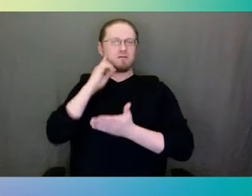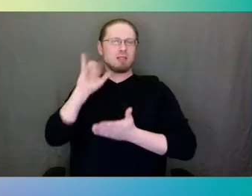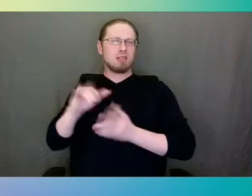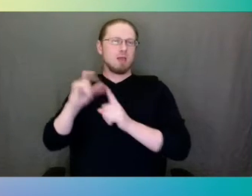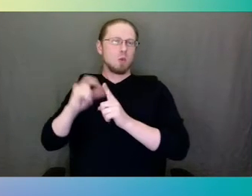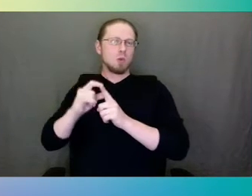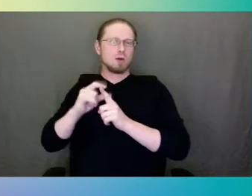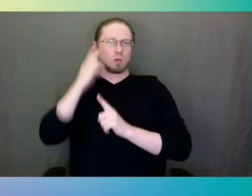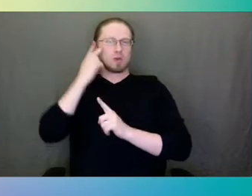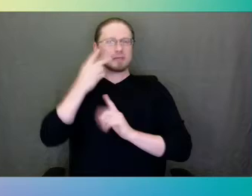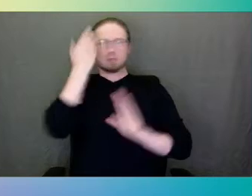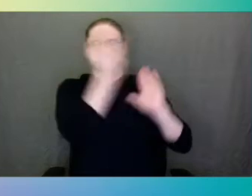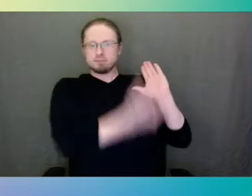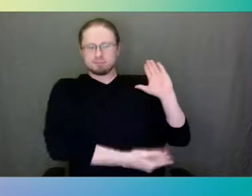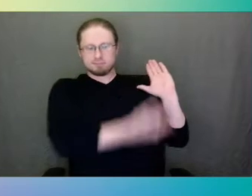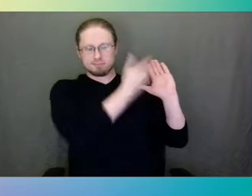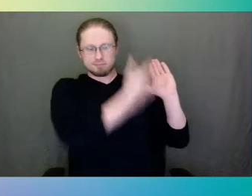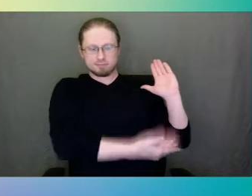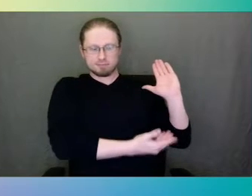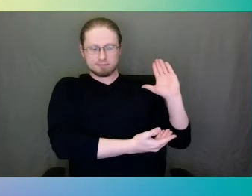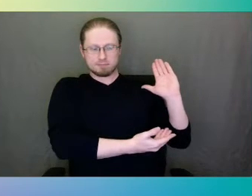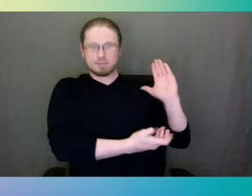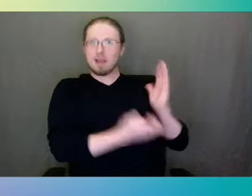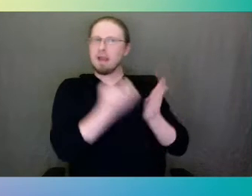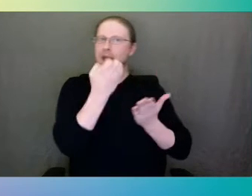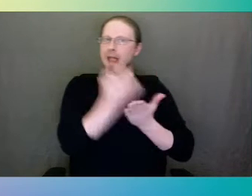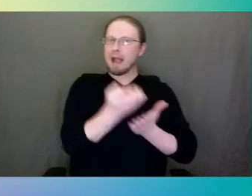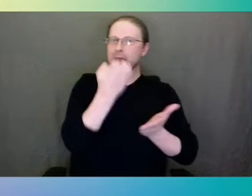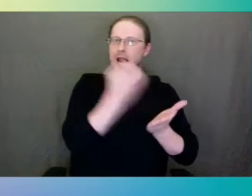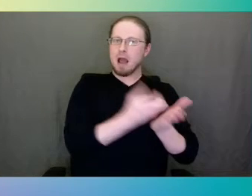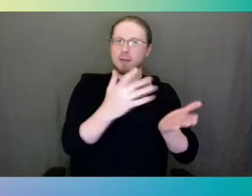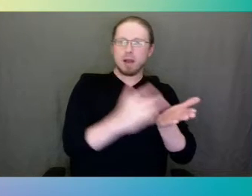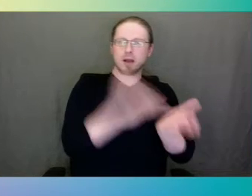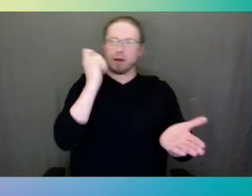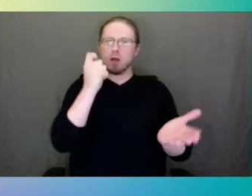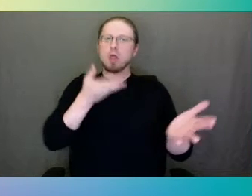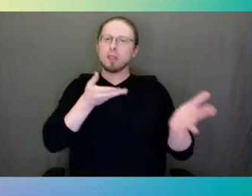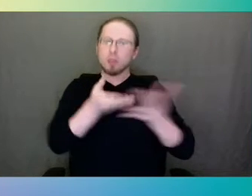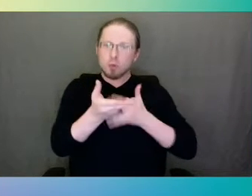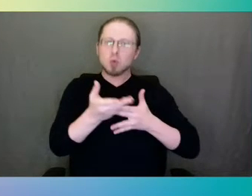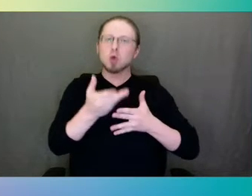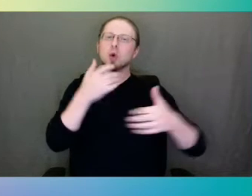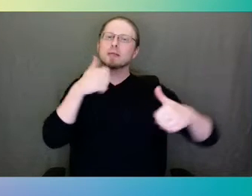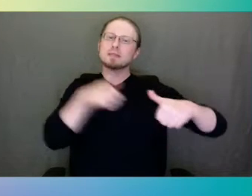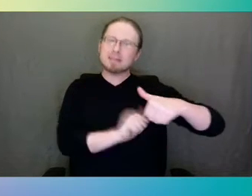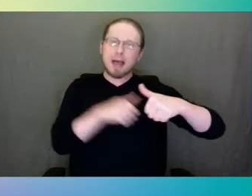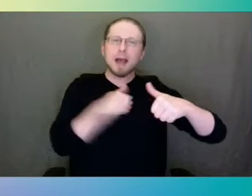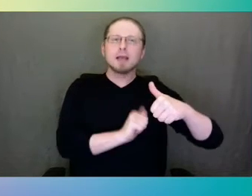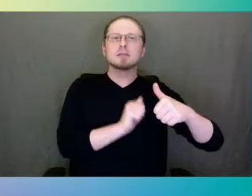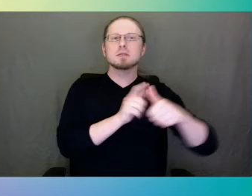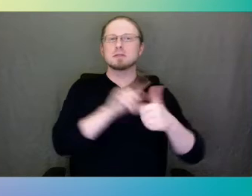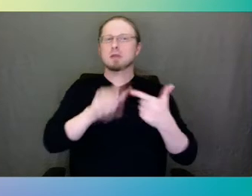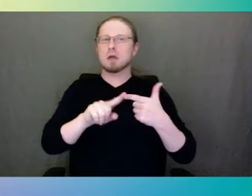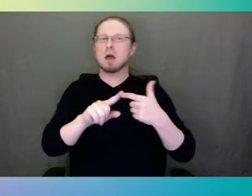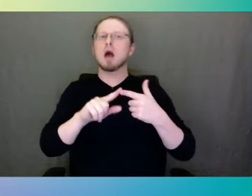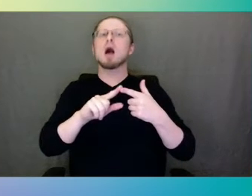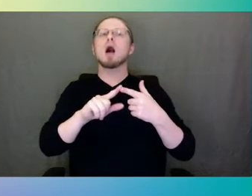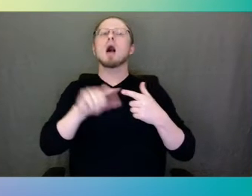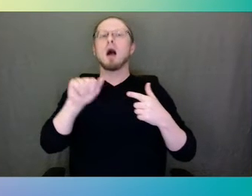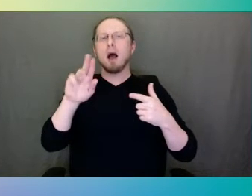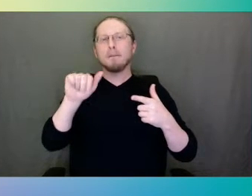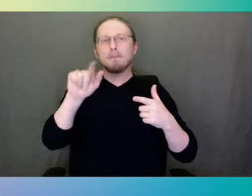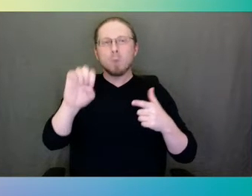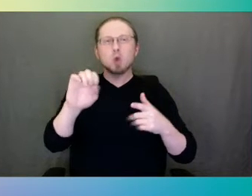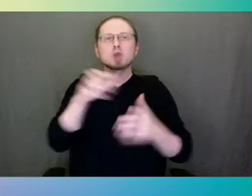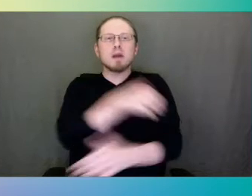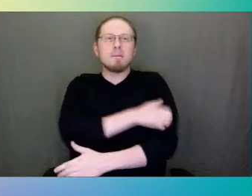see. An economic exploitation by means of sex, abuse of power by means of sex,